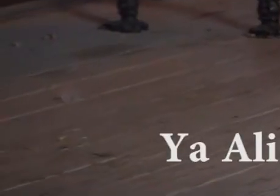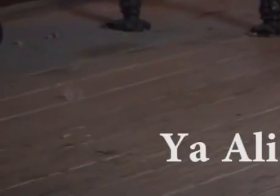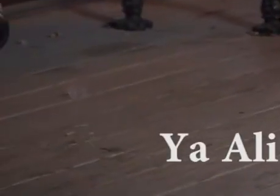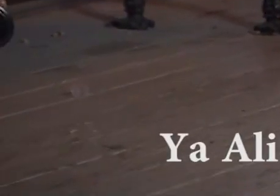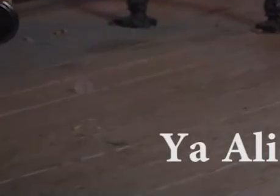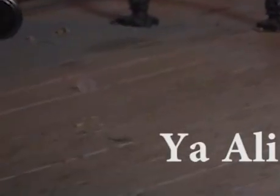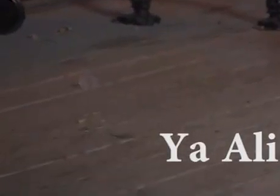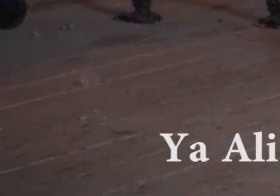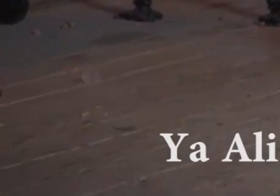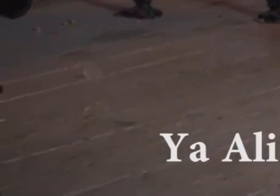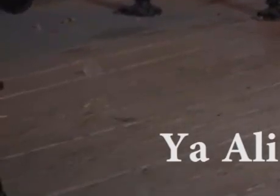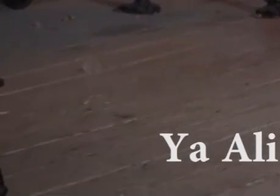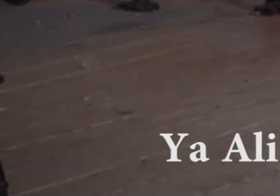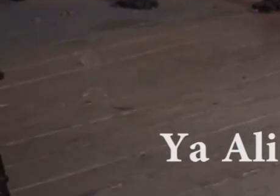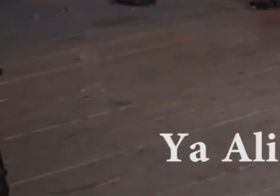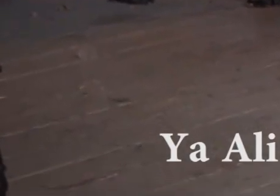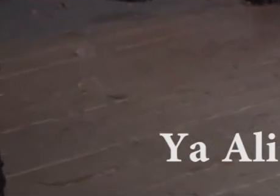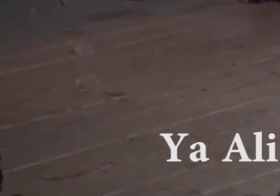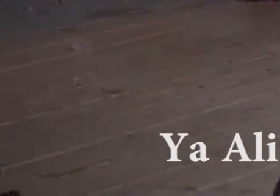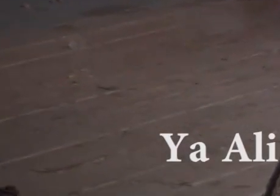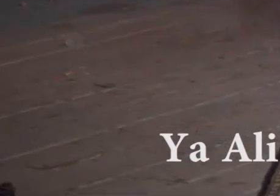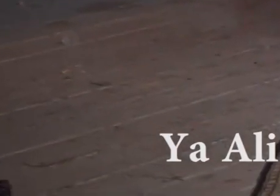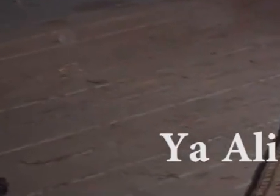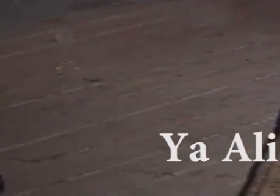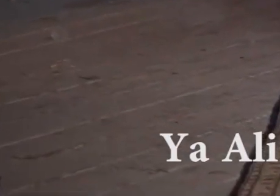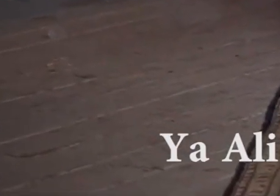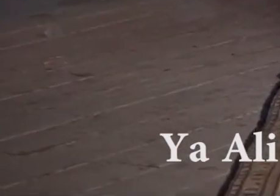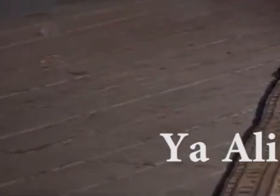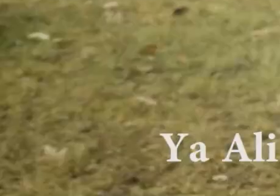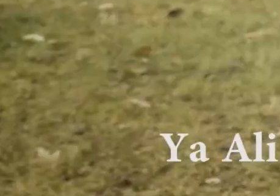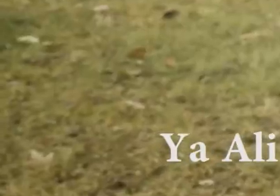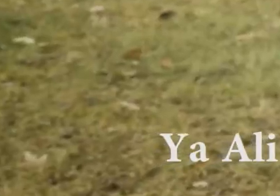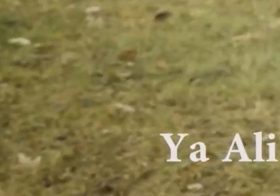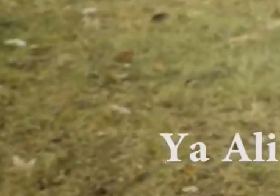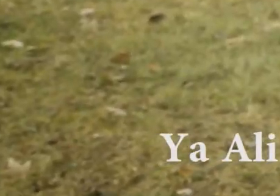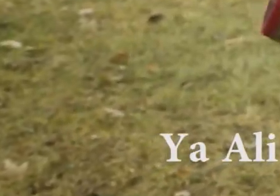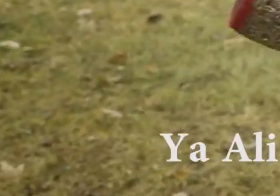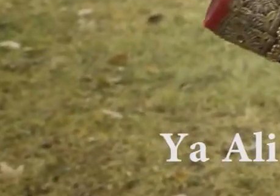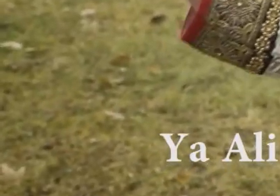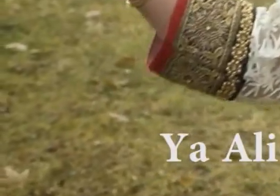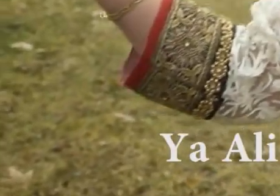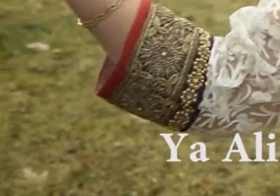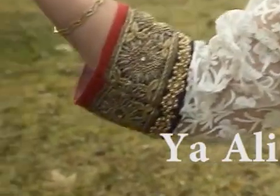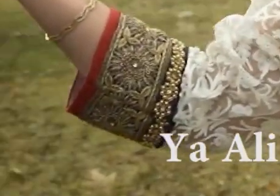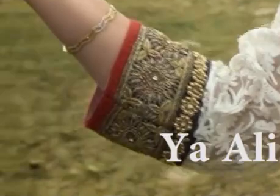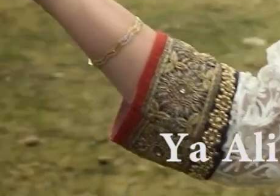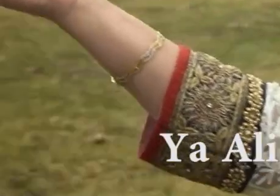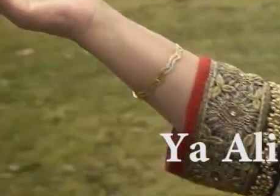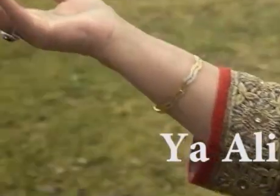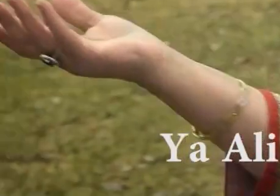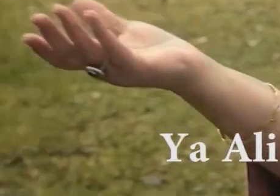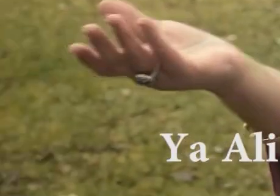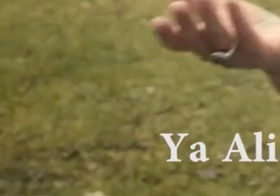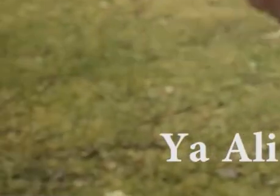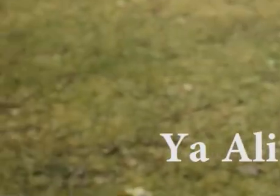Ya Ali, Ya Ali, Ya Ali, Ya Ali, Ya Ali,